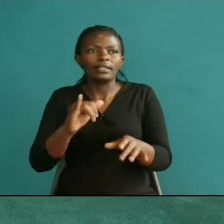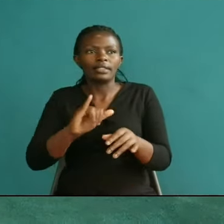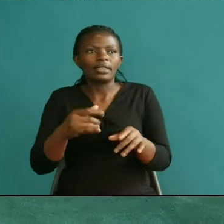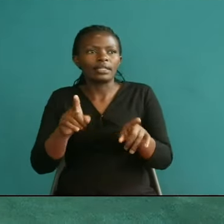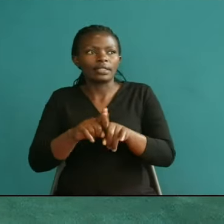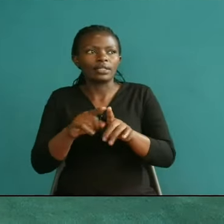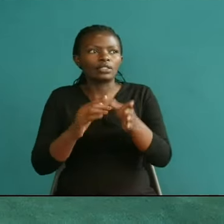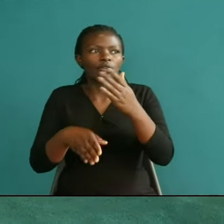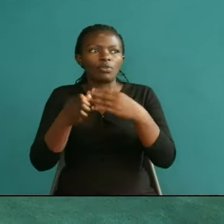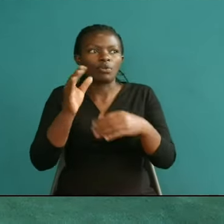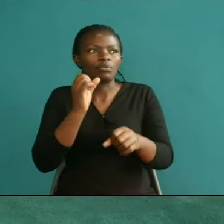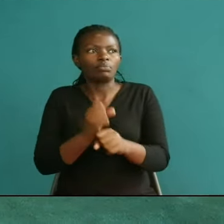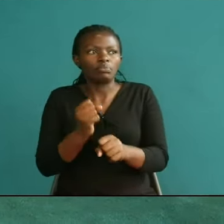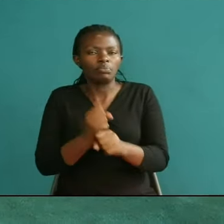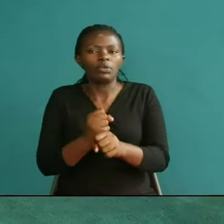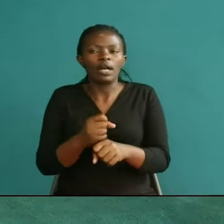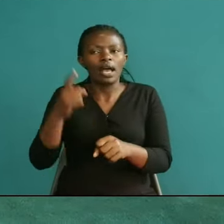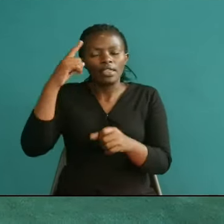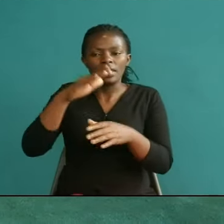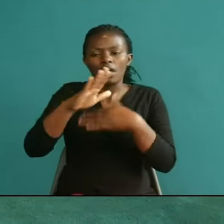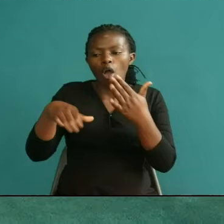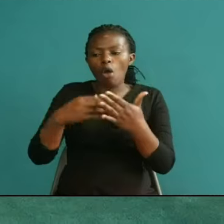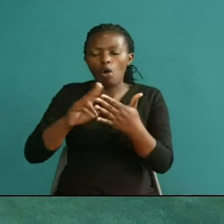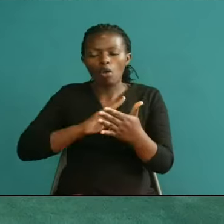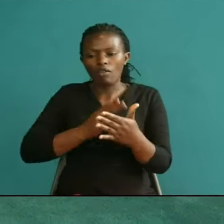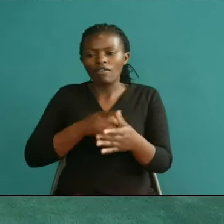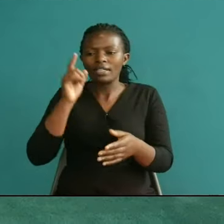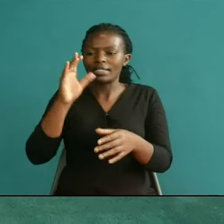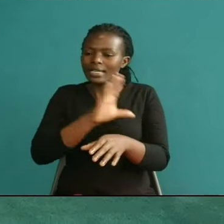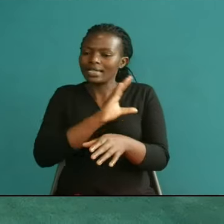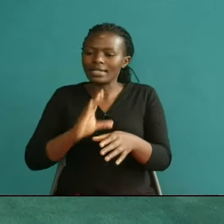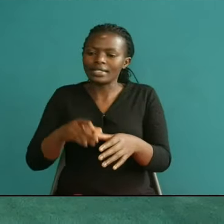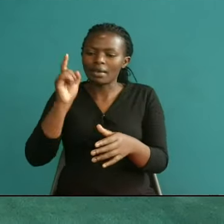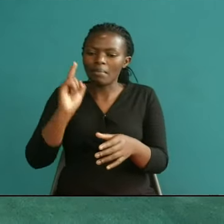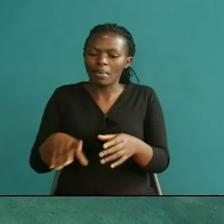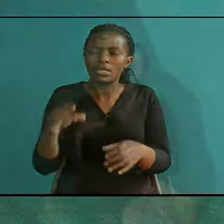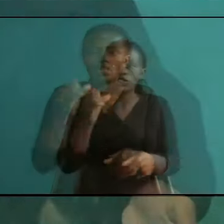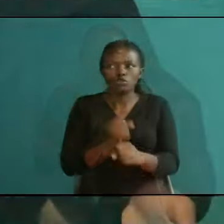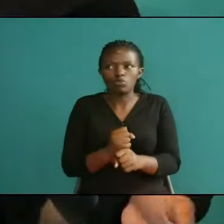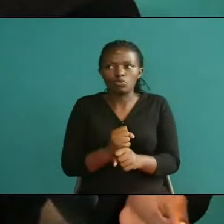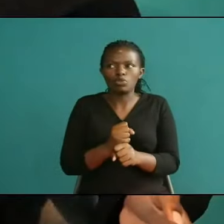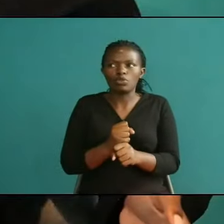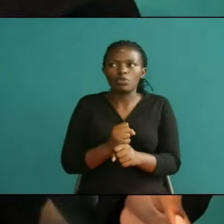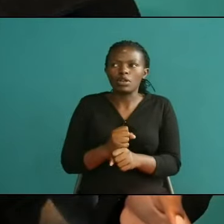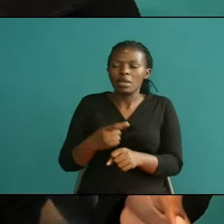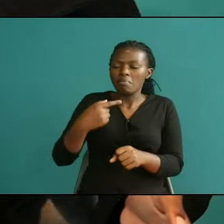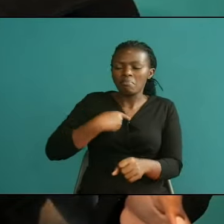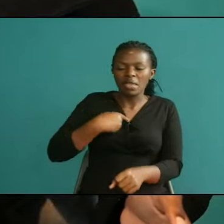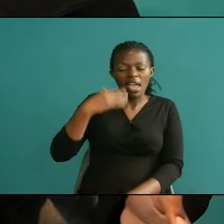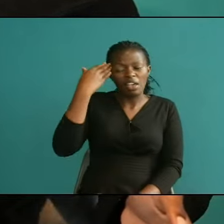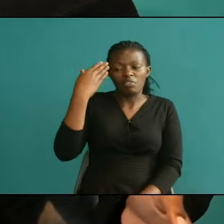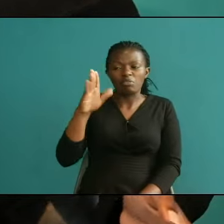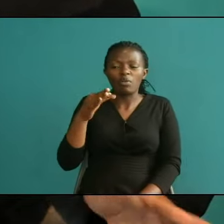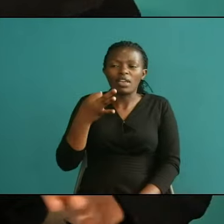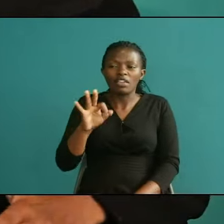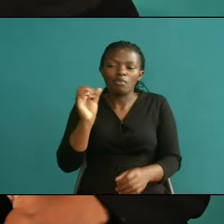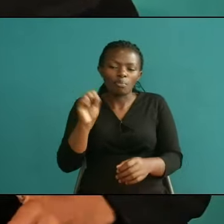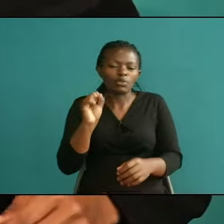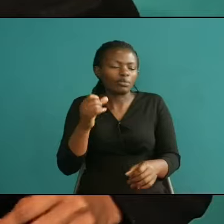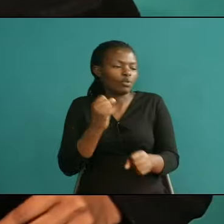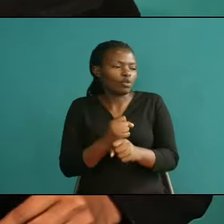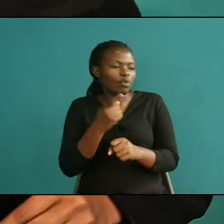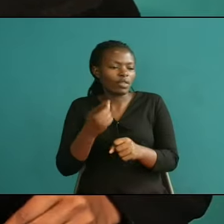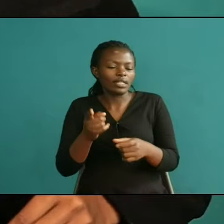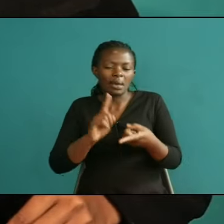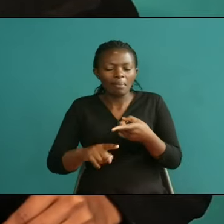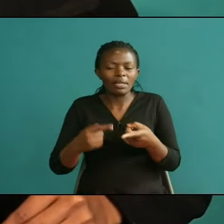us, which is what I think all of us Christians should do. Mm-hmm. I personally don't know if I would have forgiven him, but at least I